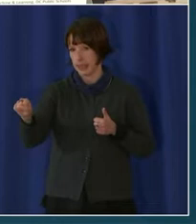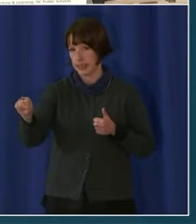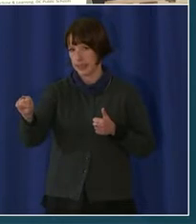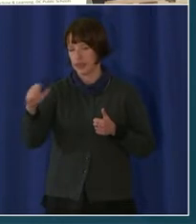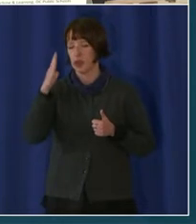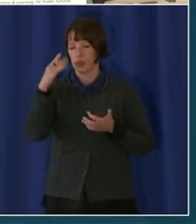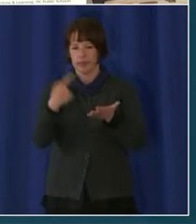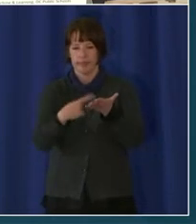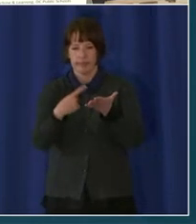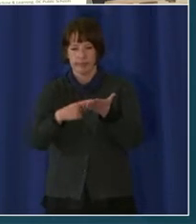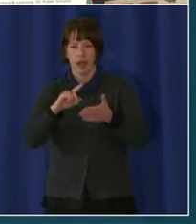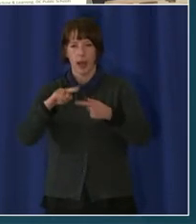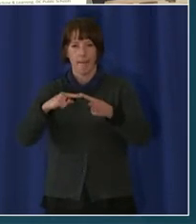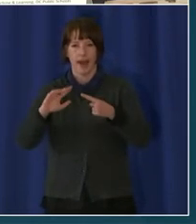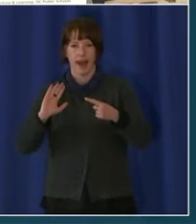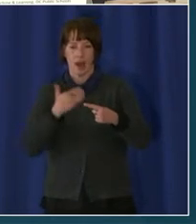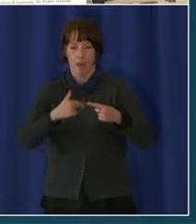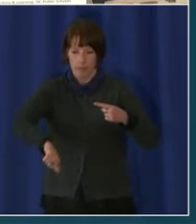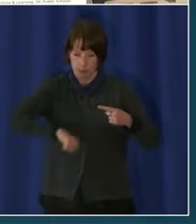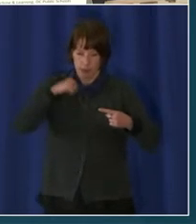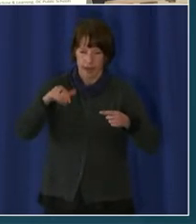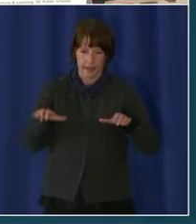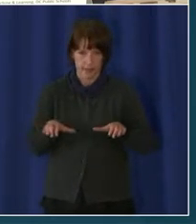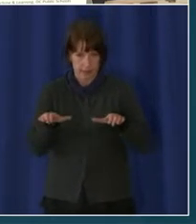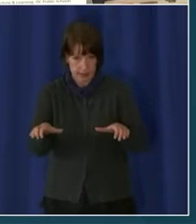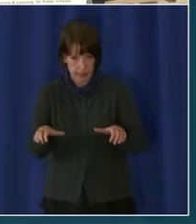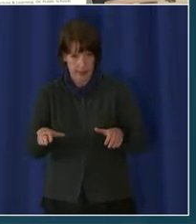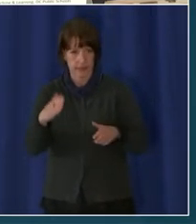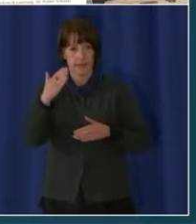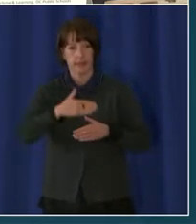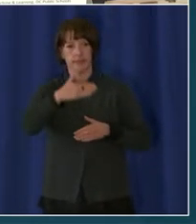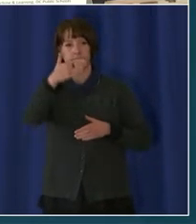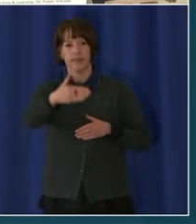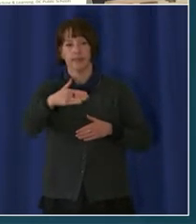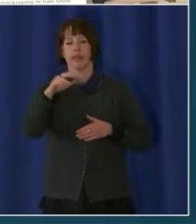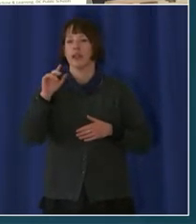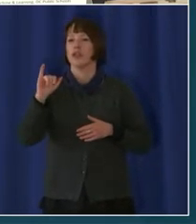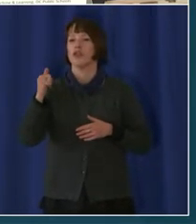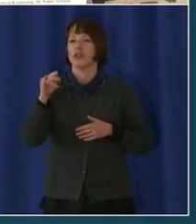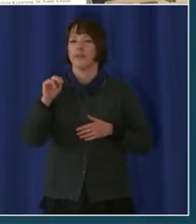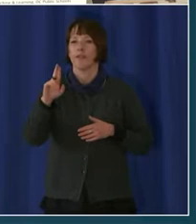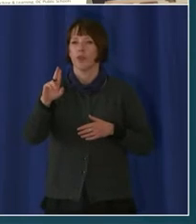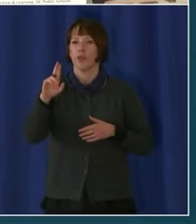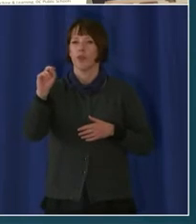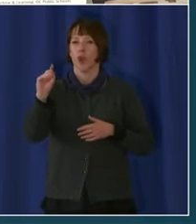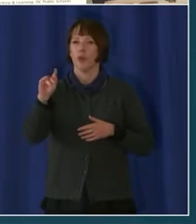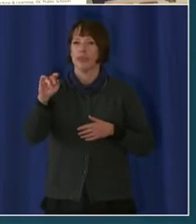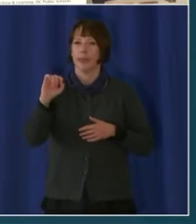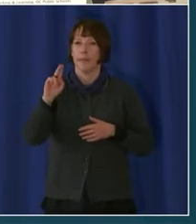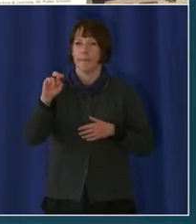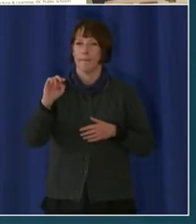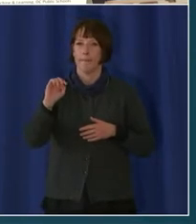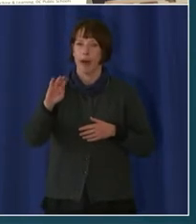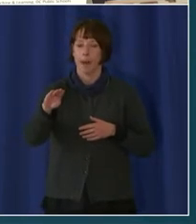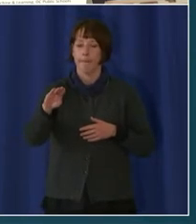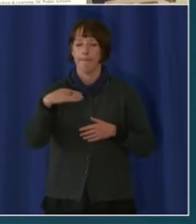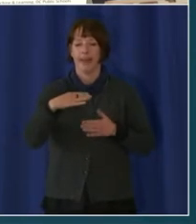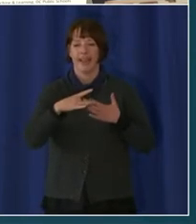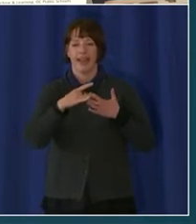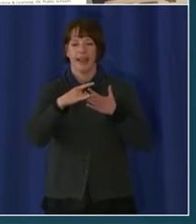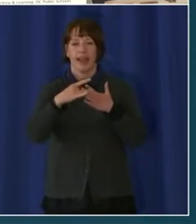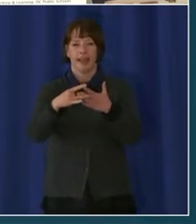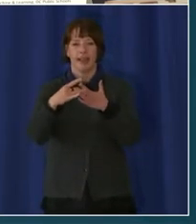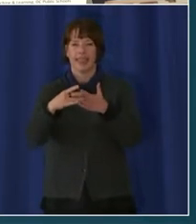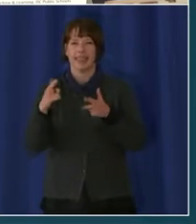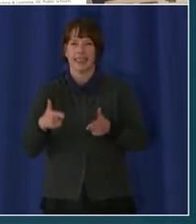little bit about our Pride activities. Jennifer Rosenbaum, who leads our acceleration efforts, and